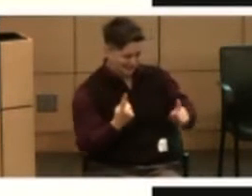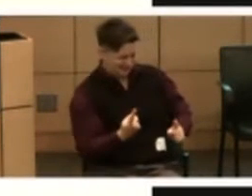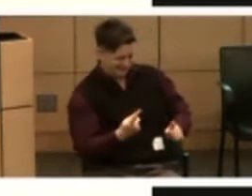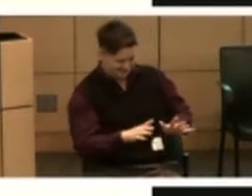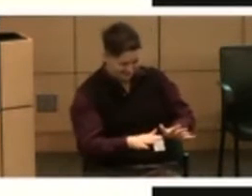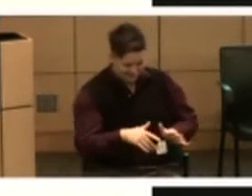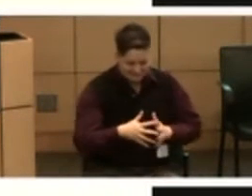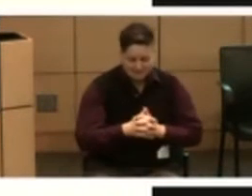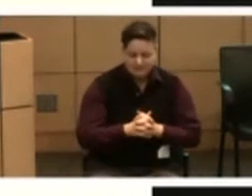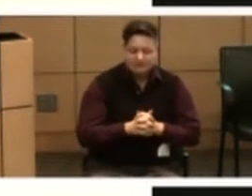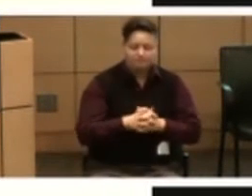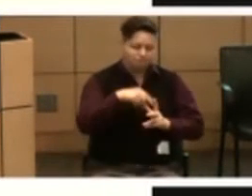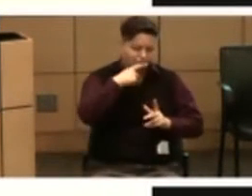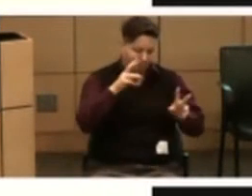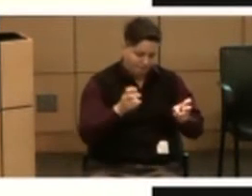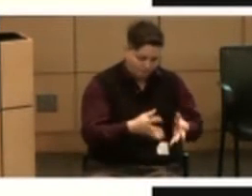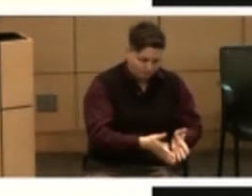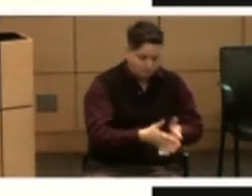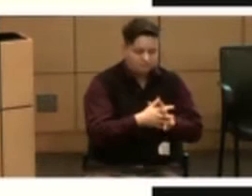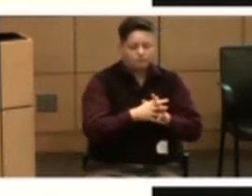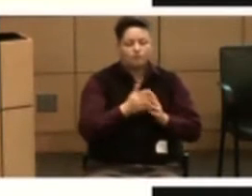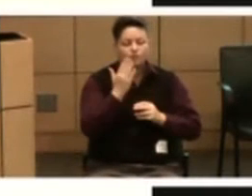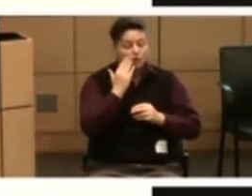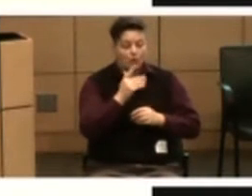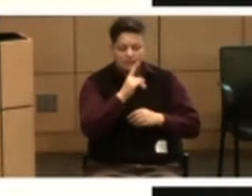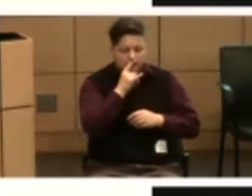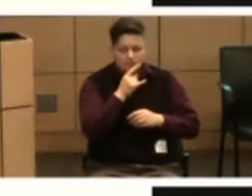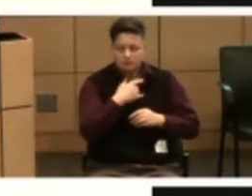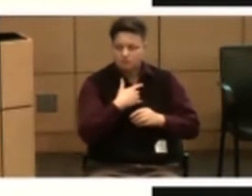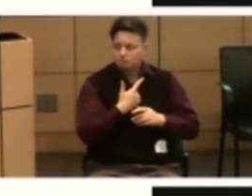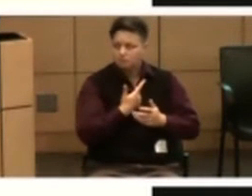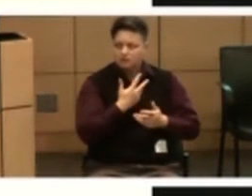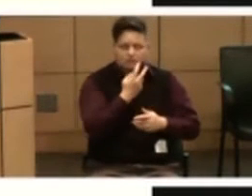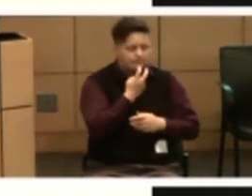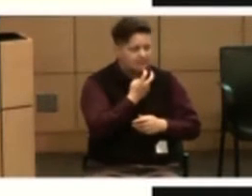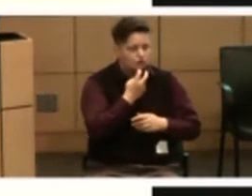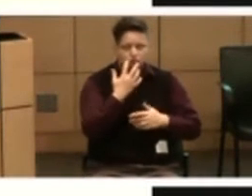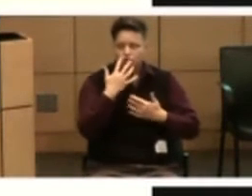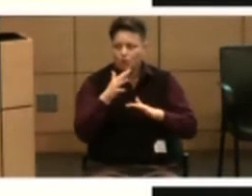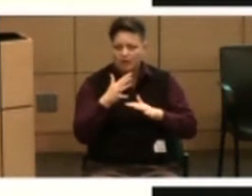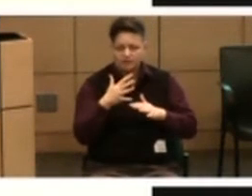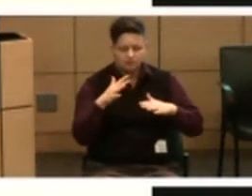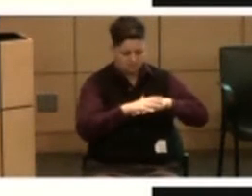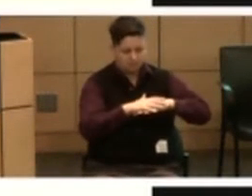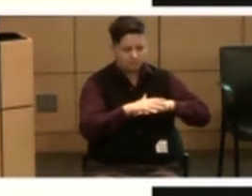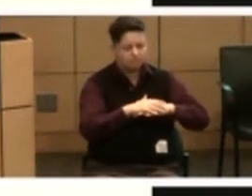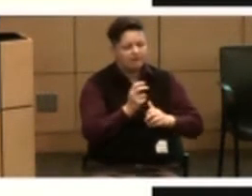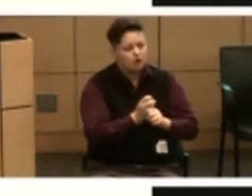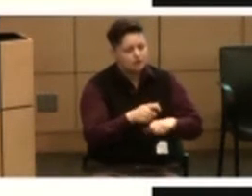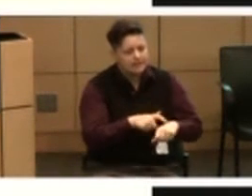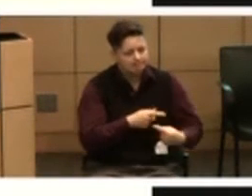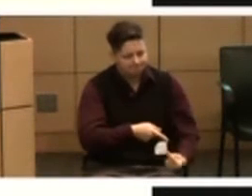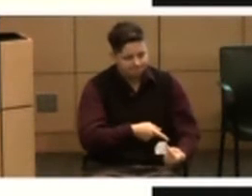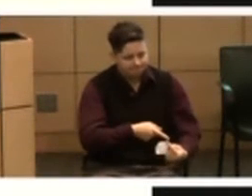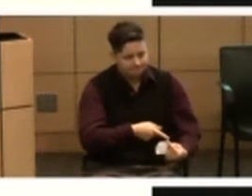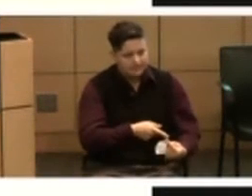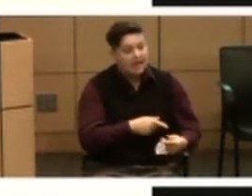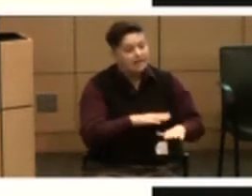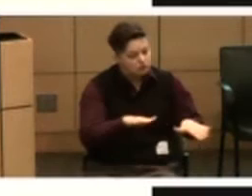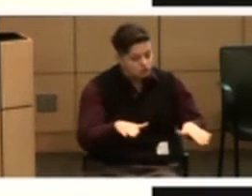studies that children just have more difficulty understanding speech in noise. So just that simple noise, children have more difficulty than